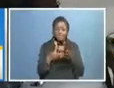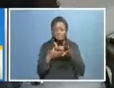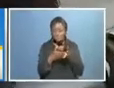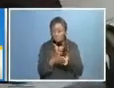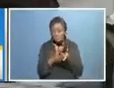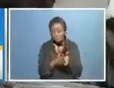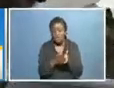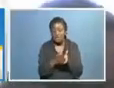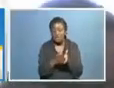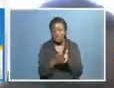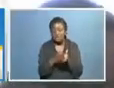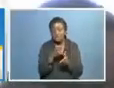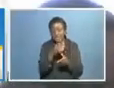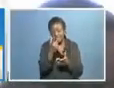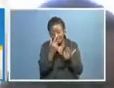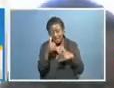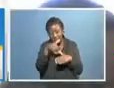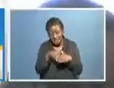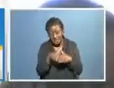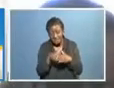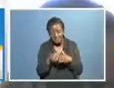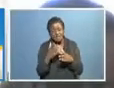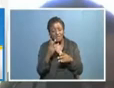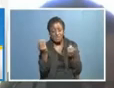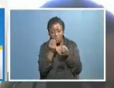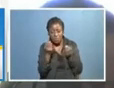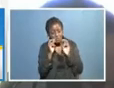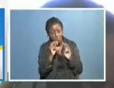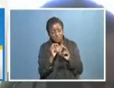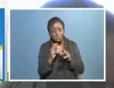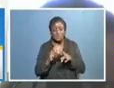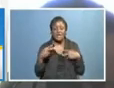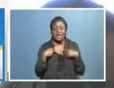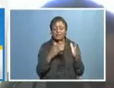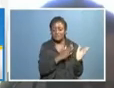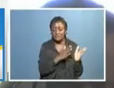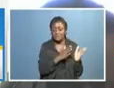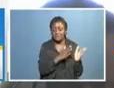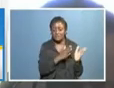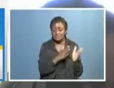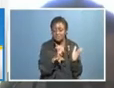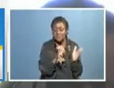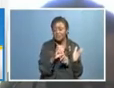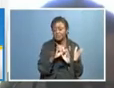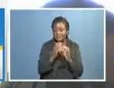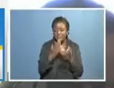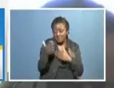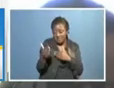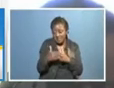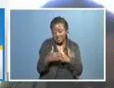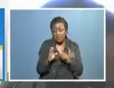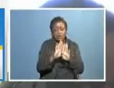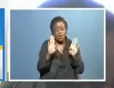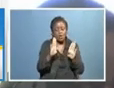paying attention to that. So we have a strategy in place, and the task force will be there. We'll open on the short